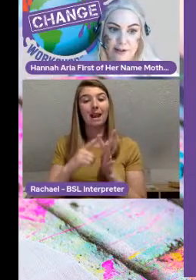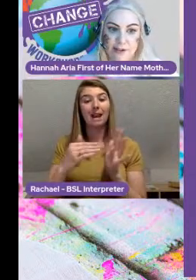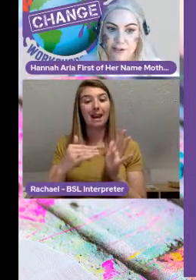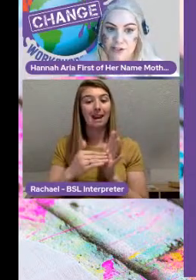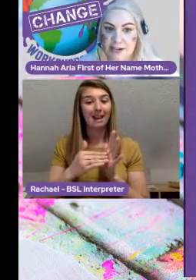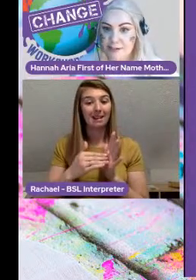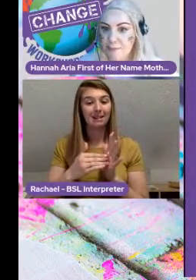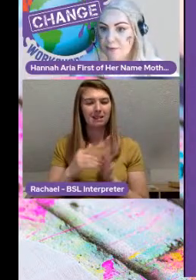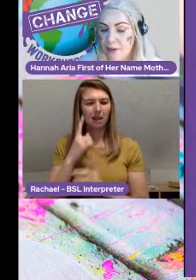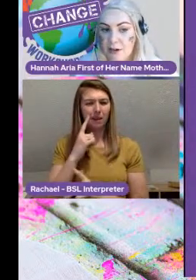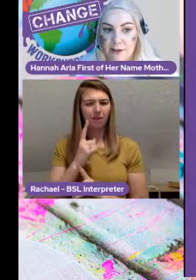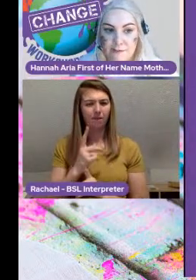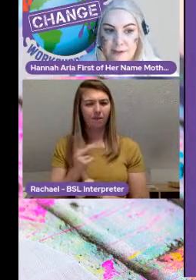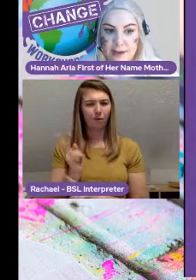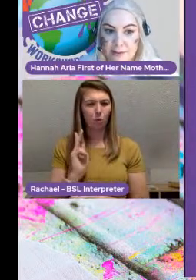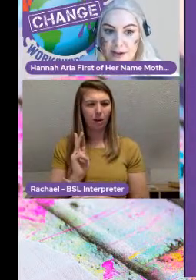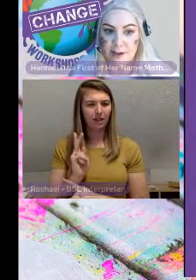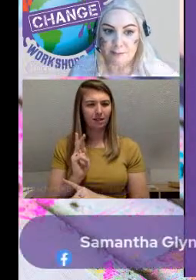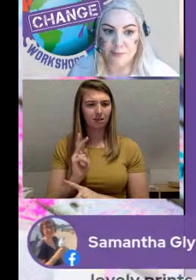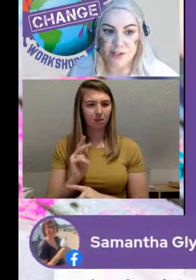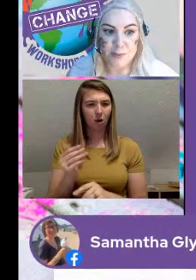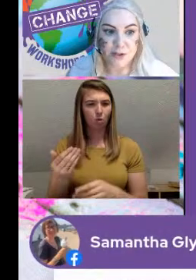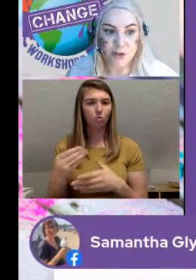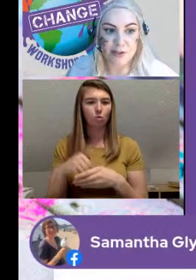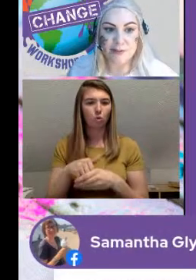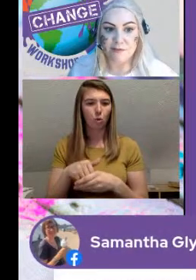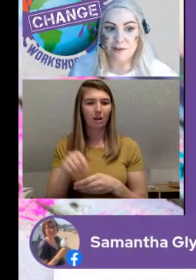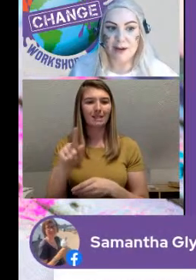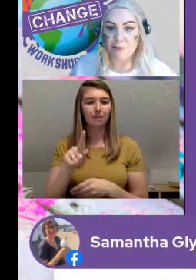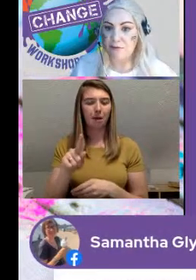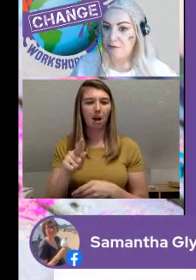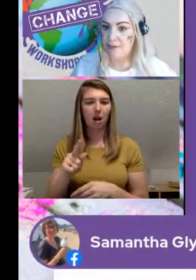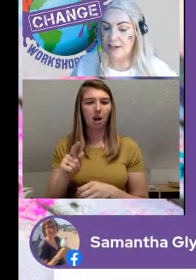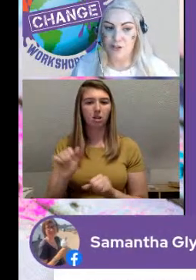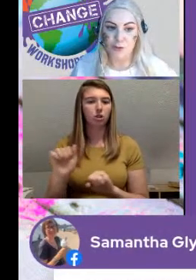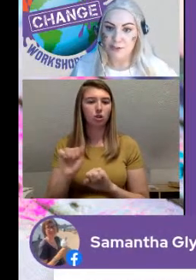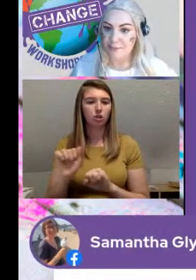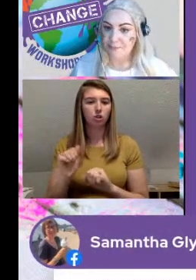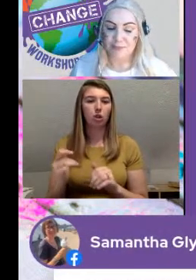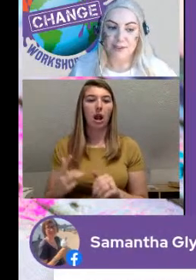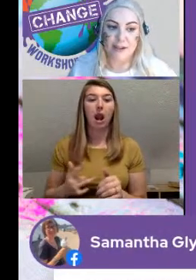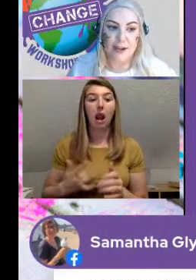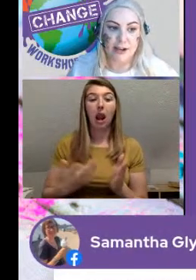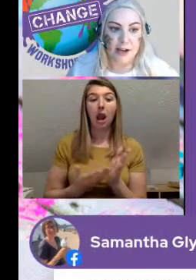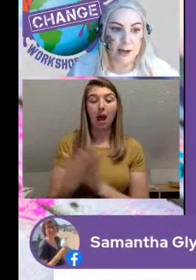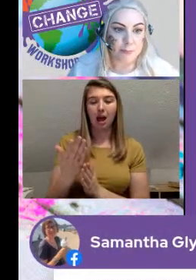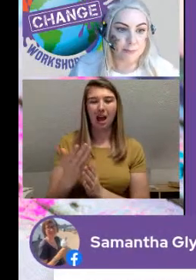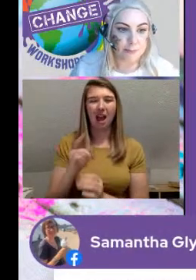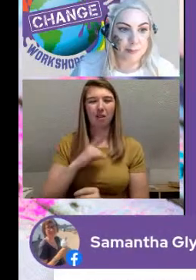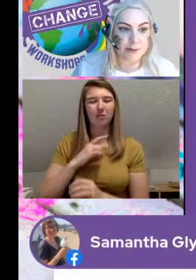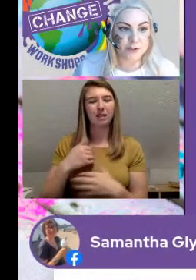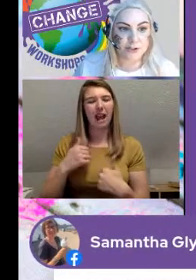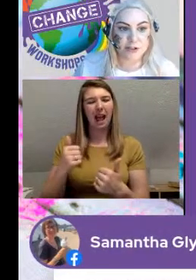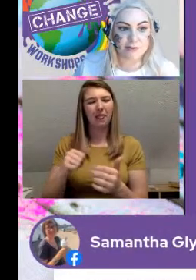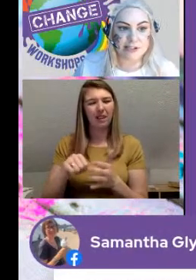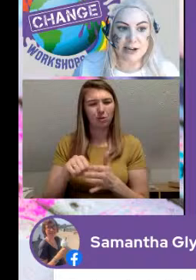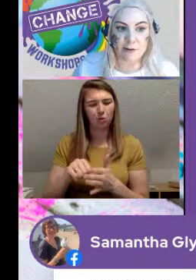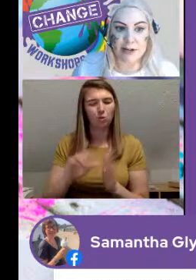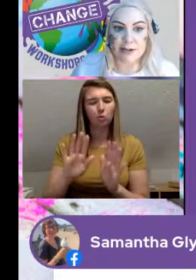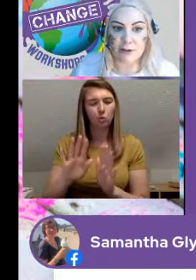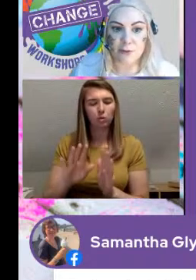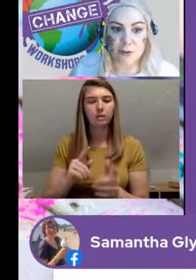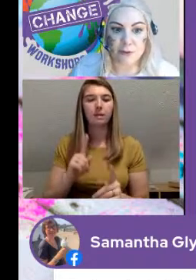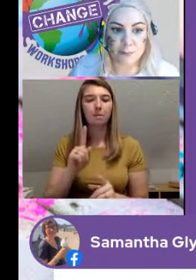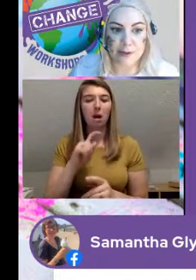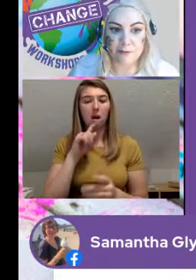think. She hasn't been on the live yet. She's been struggling with a few health issues. But I'm just going to read